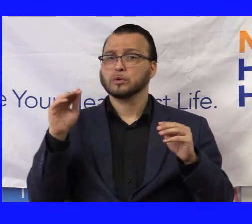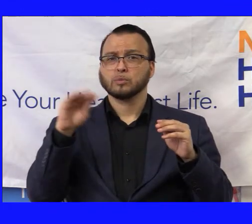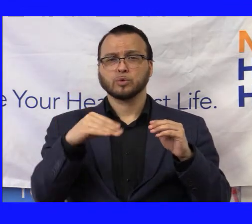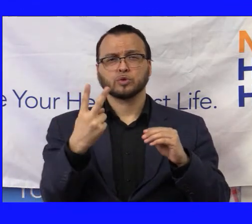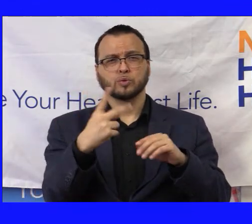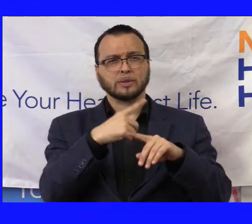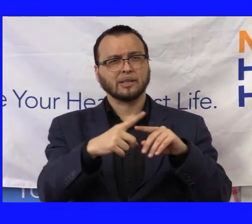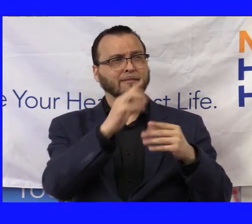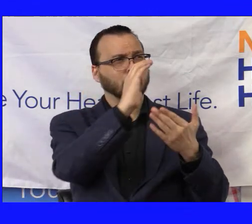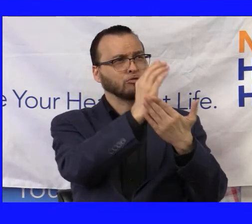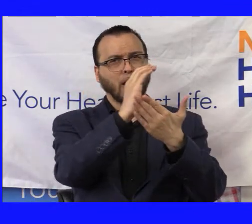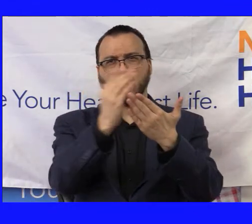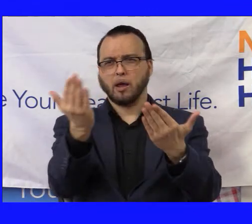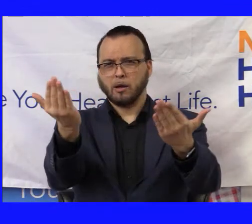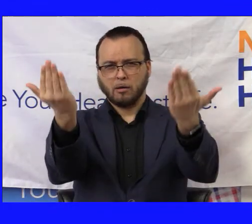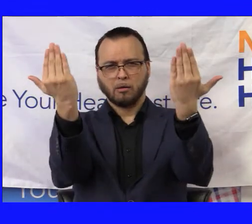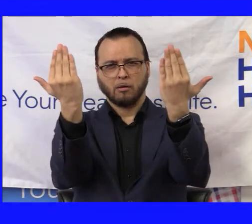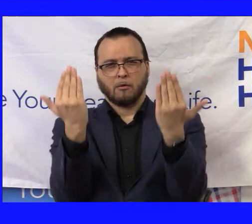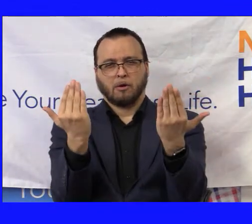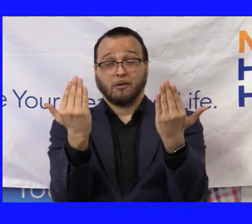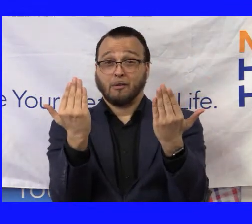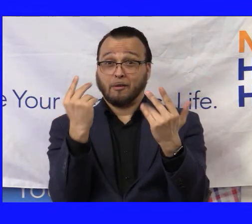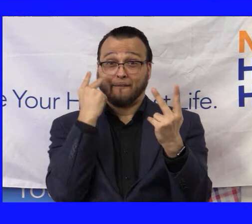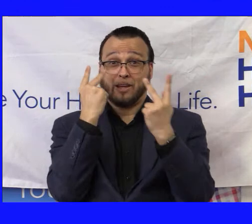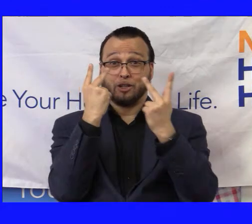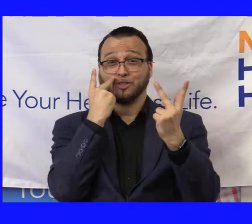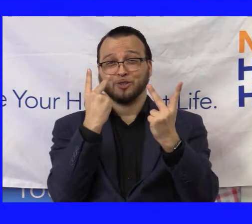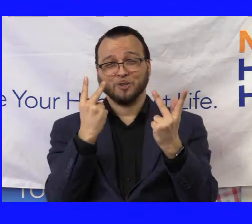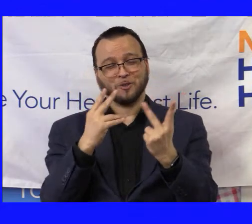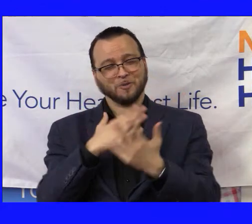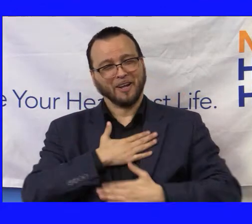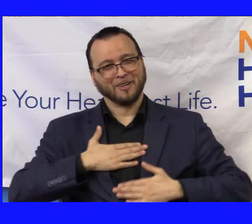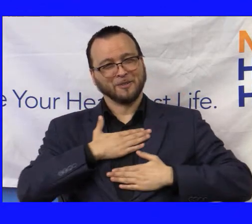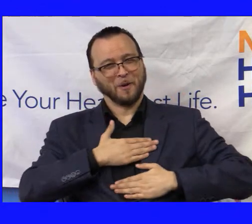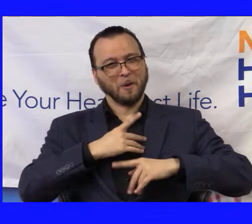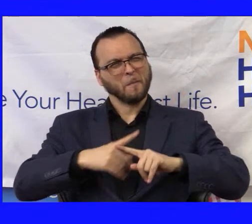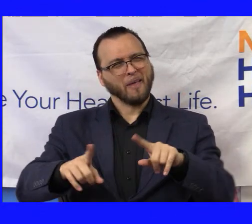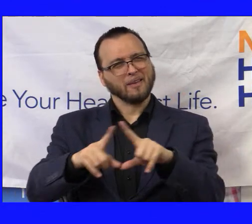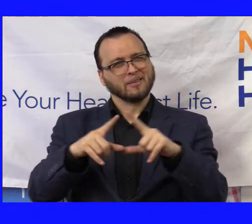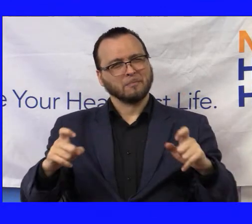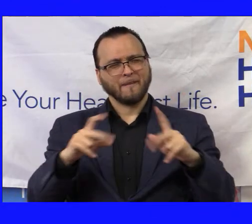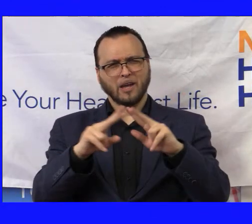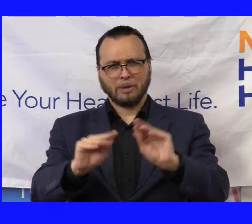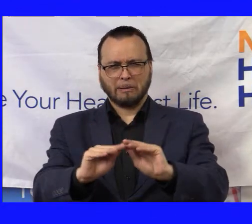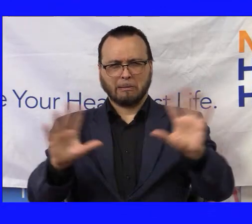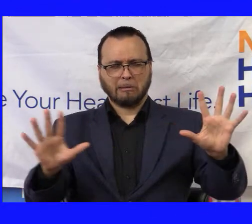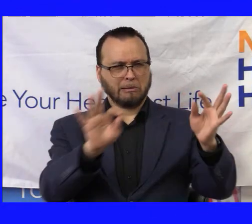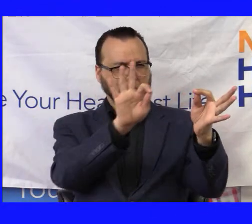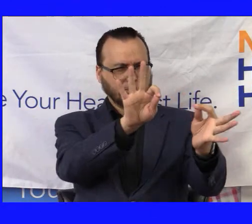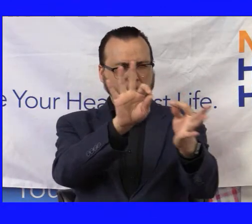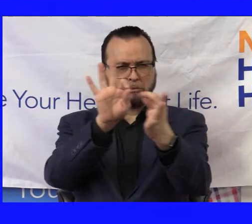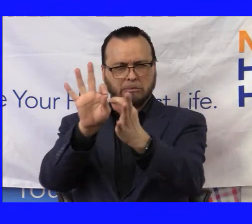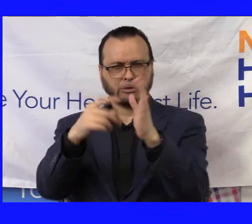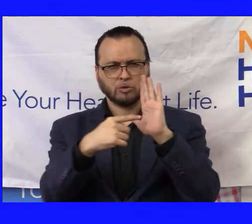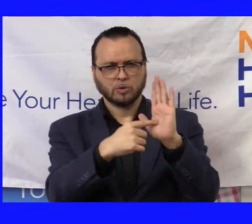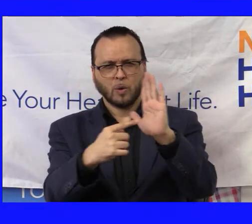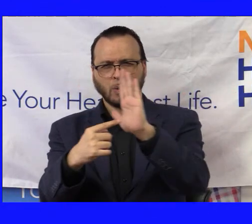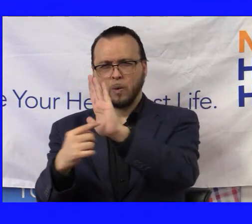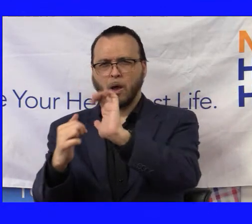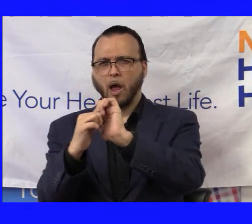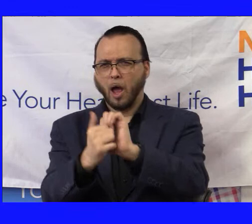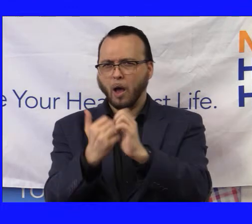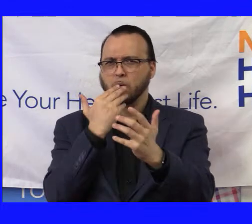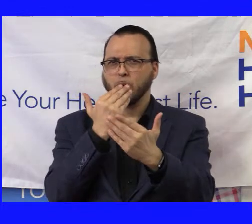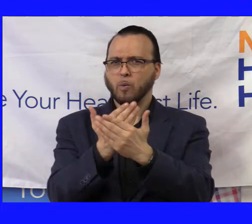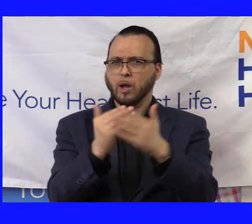nicely, aesthetically pleasing, but very informative. And as Dr. Katz said, it showcases how well the system is